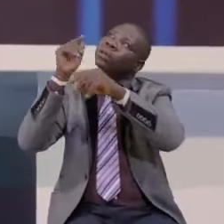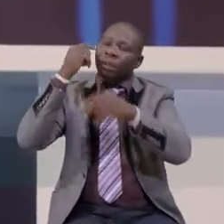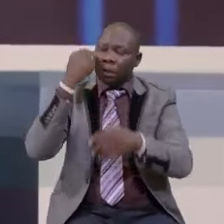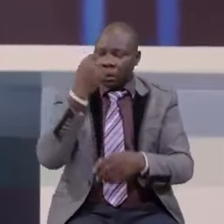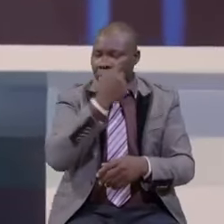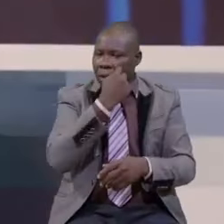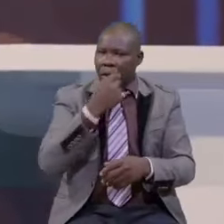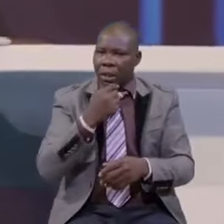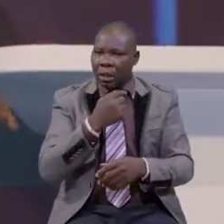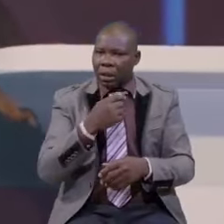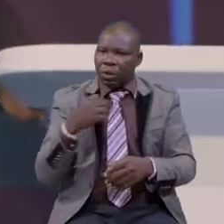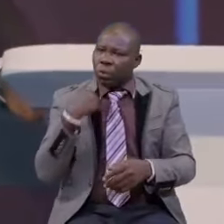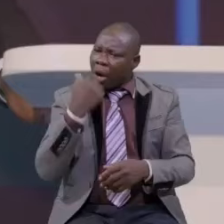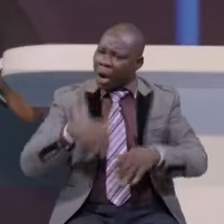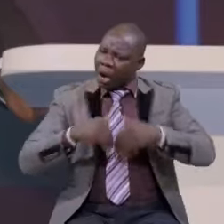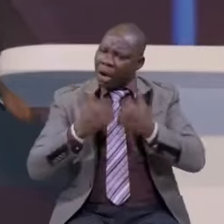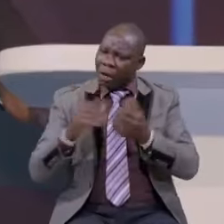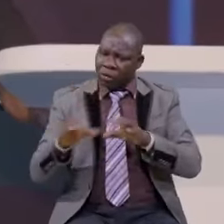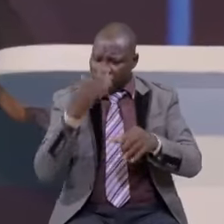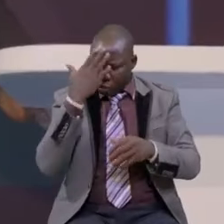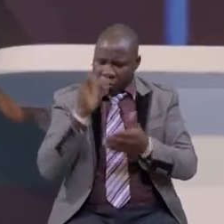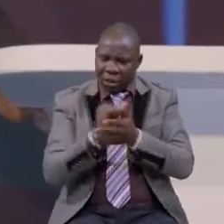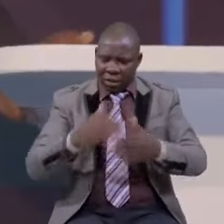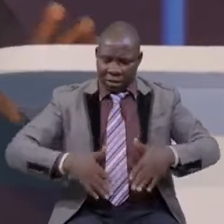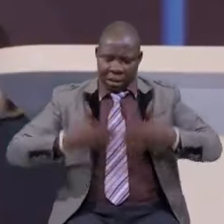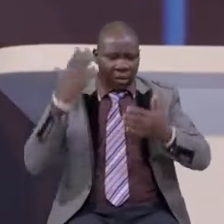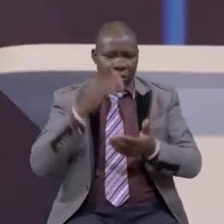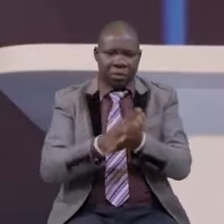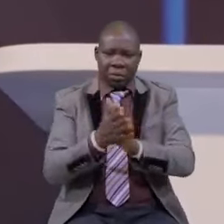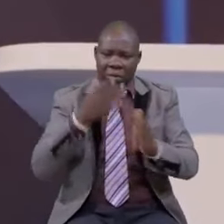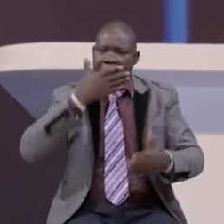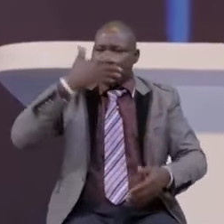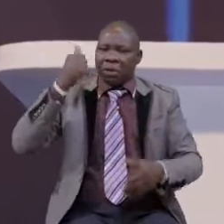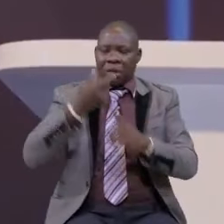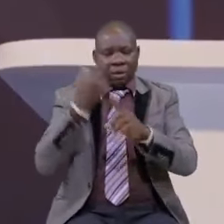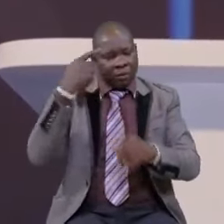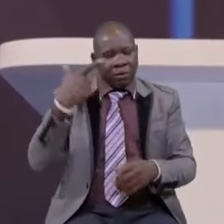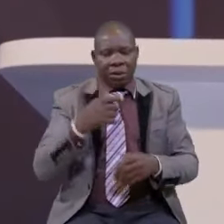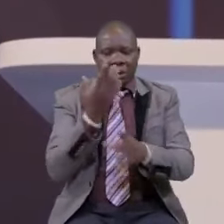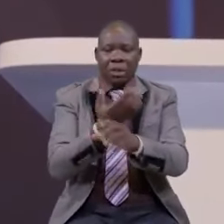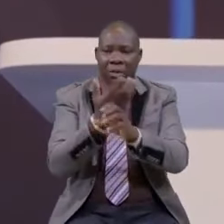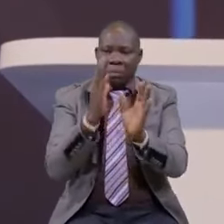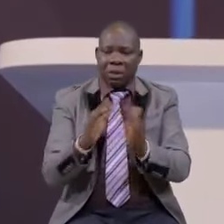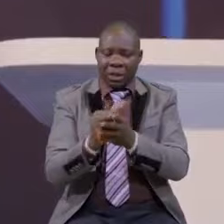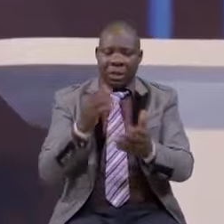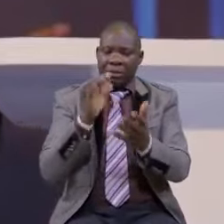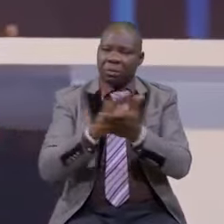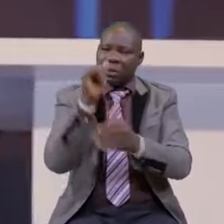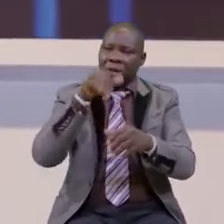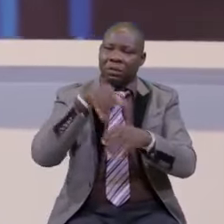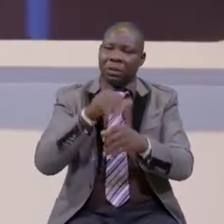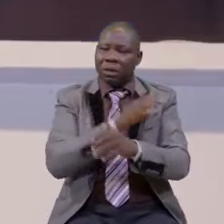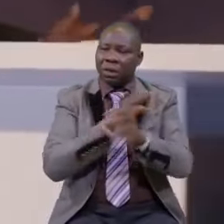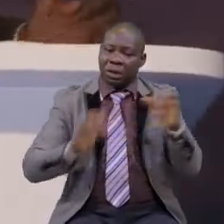beggar who believes in the Lord here when he gets to the other side? And life will be terrible. The torture, the torment will